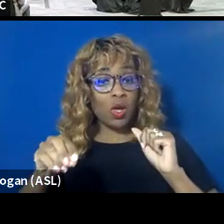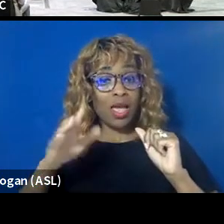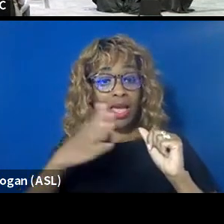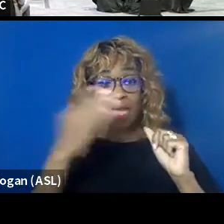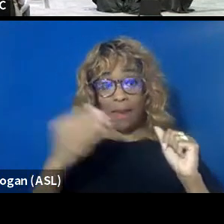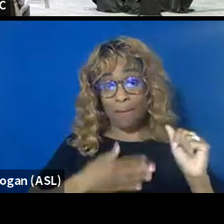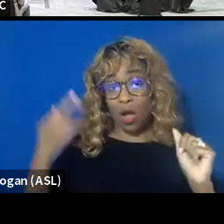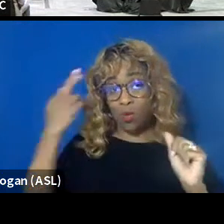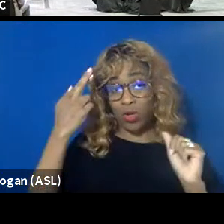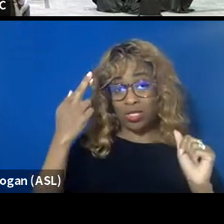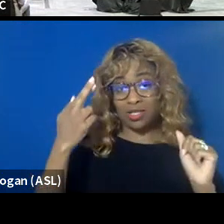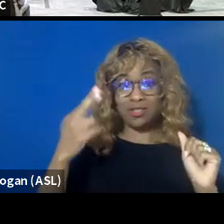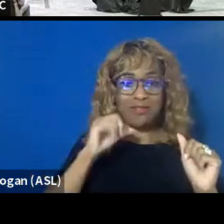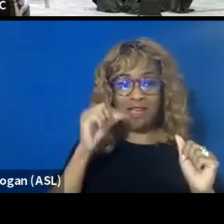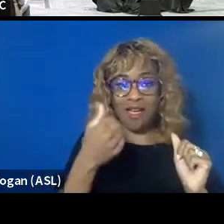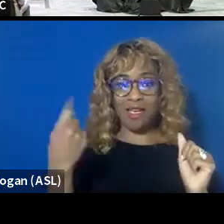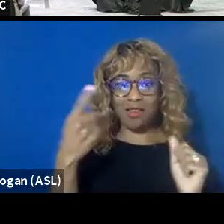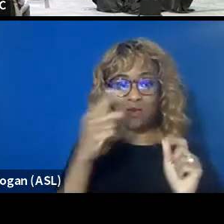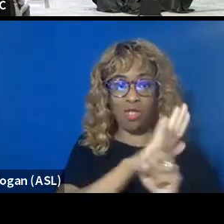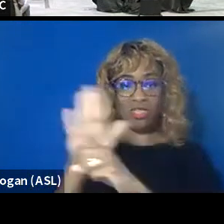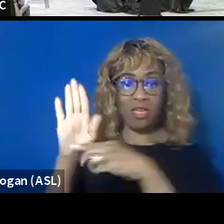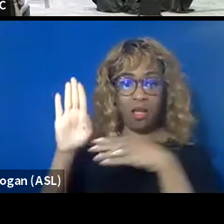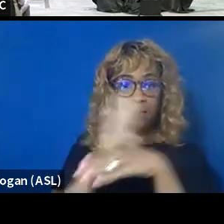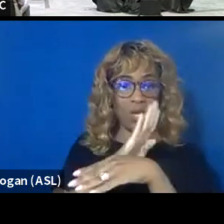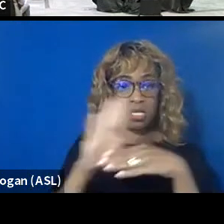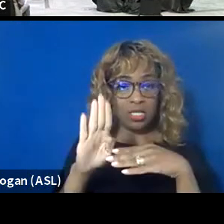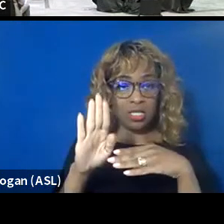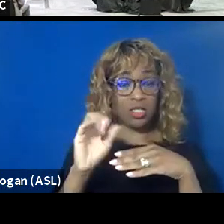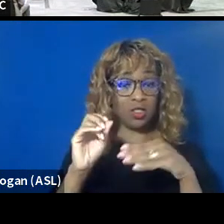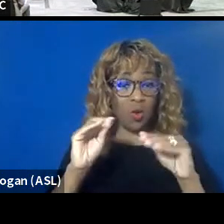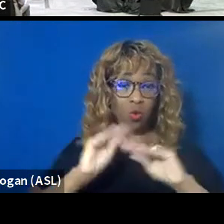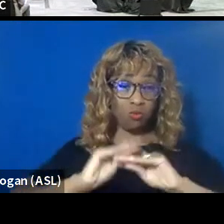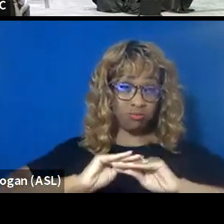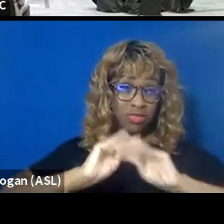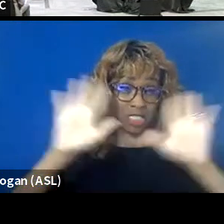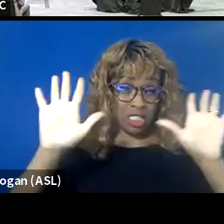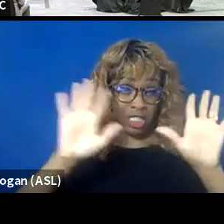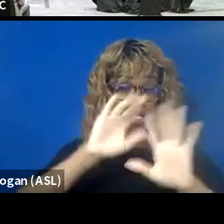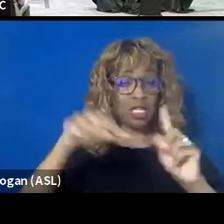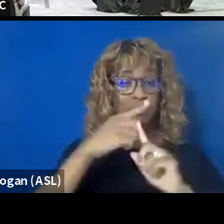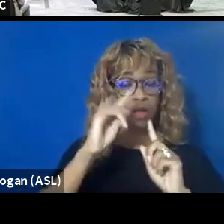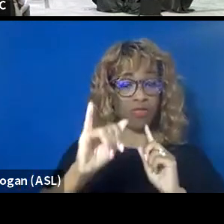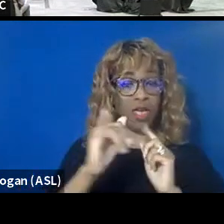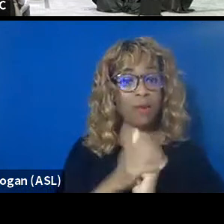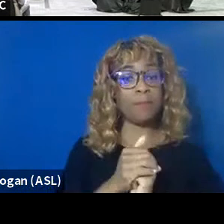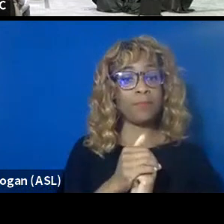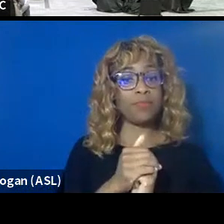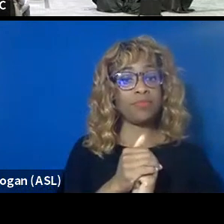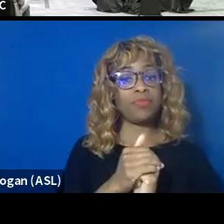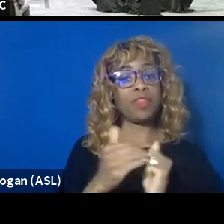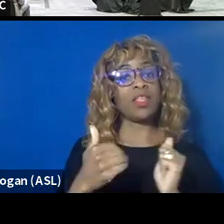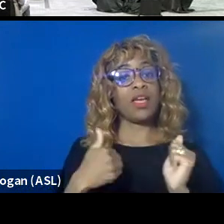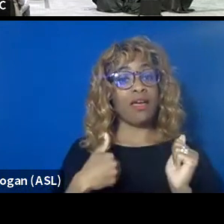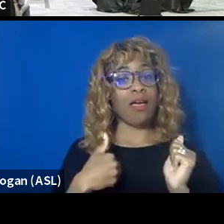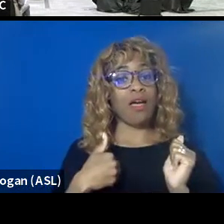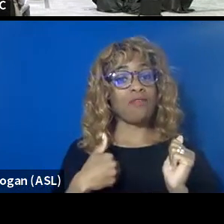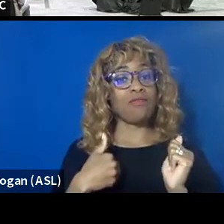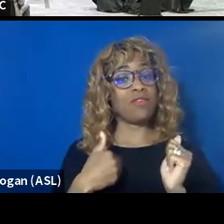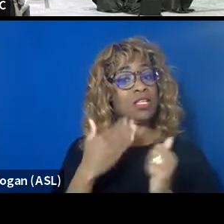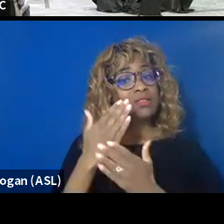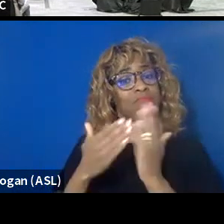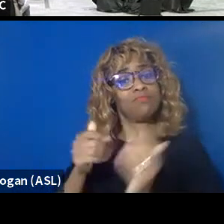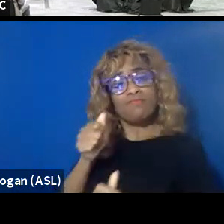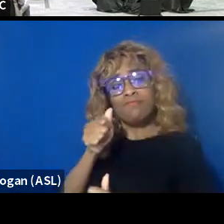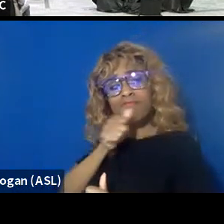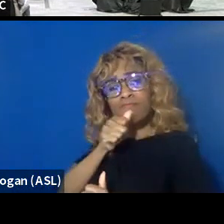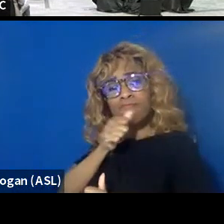nobody's business. And I want to be very clear about that. We have a certain amount of privacy